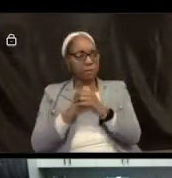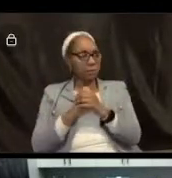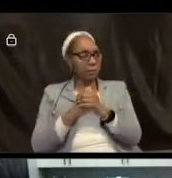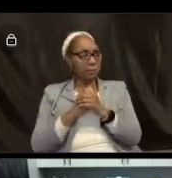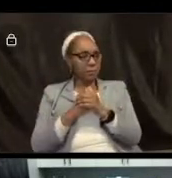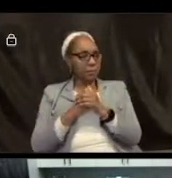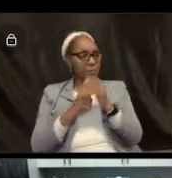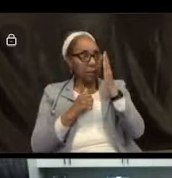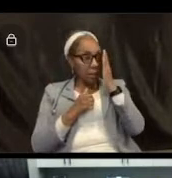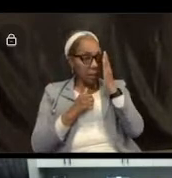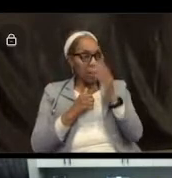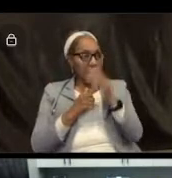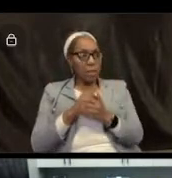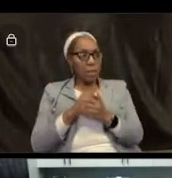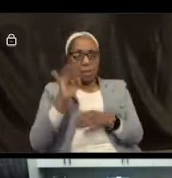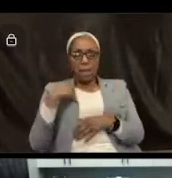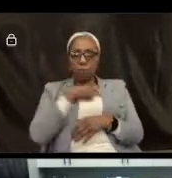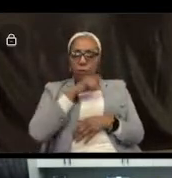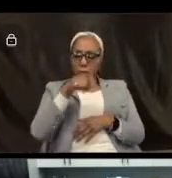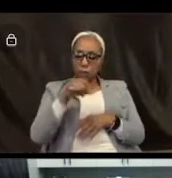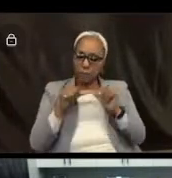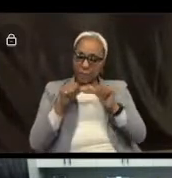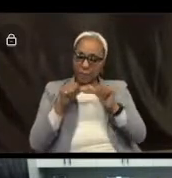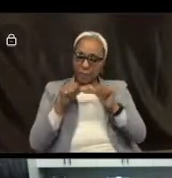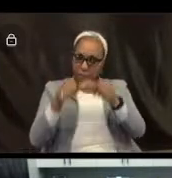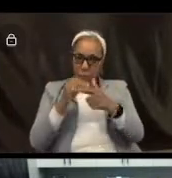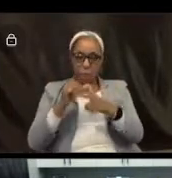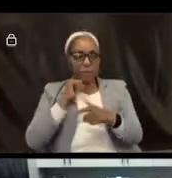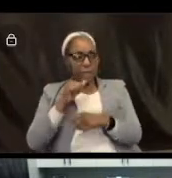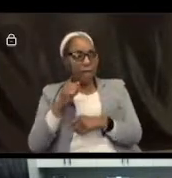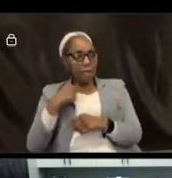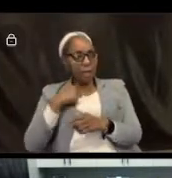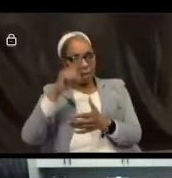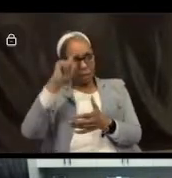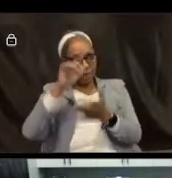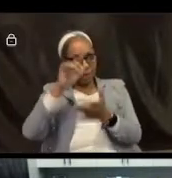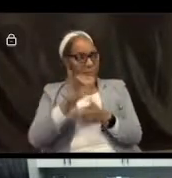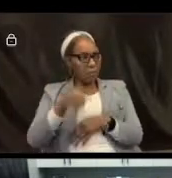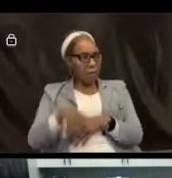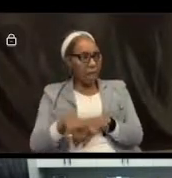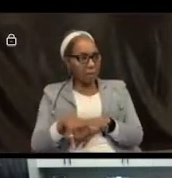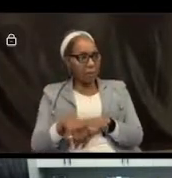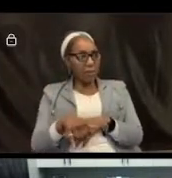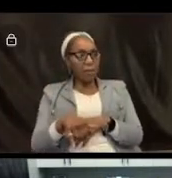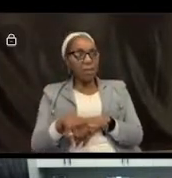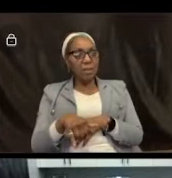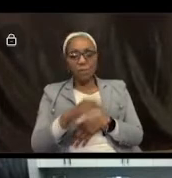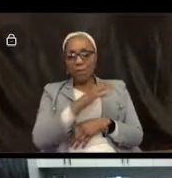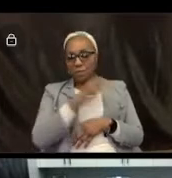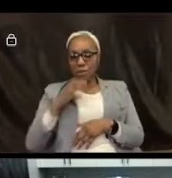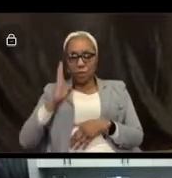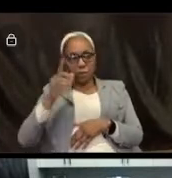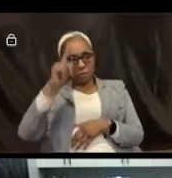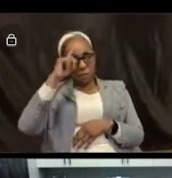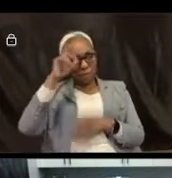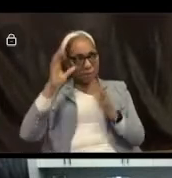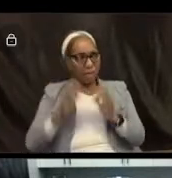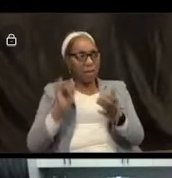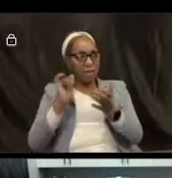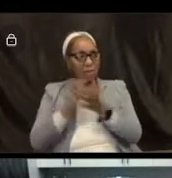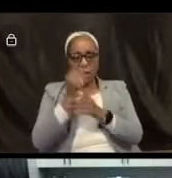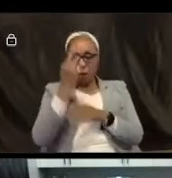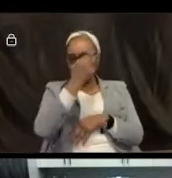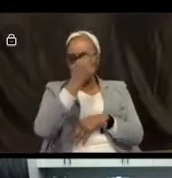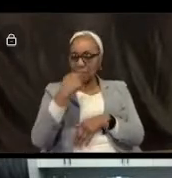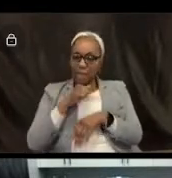that whether we need to continue it or not, I believe that is going to be up to the commission. So that's why I set a time frame